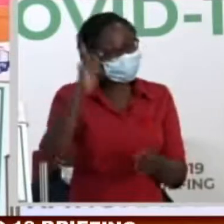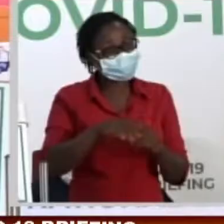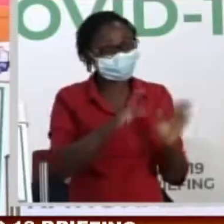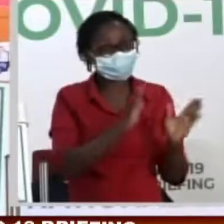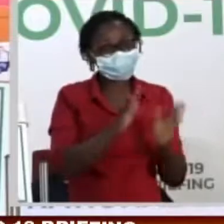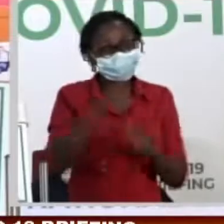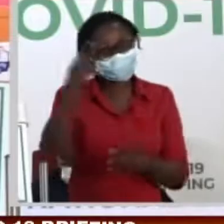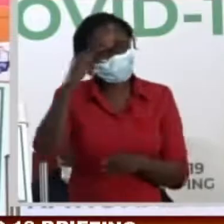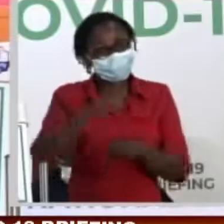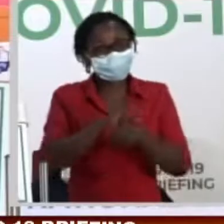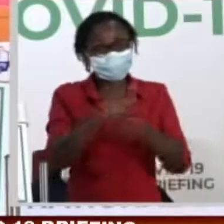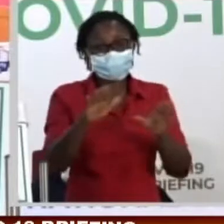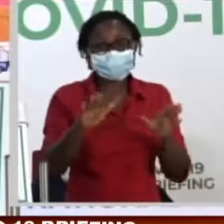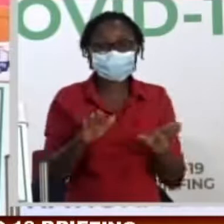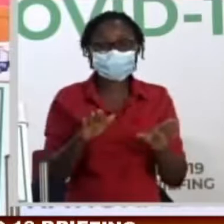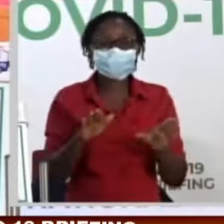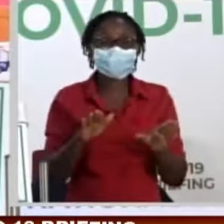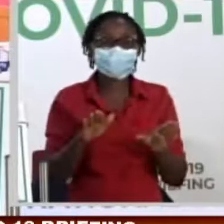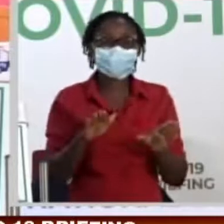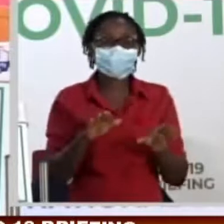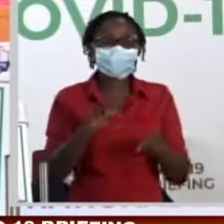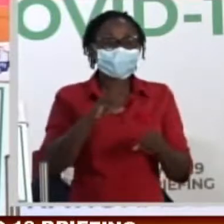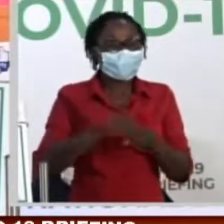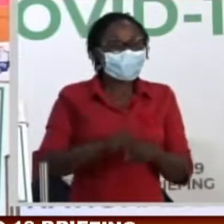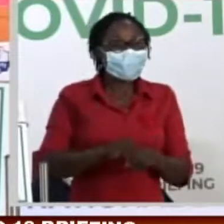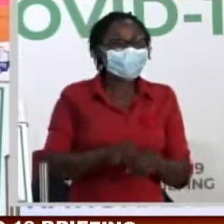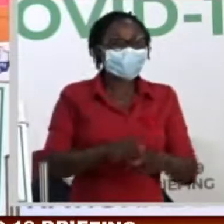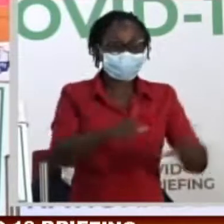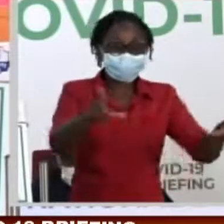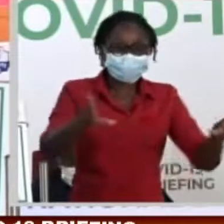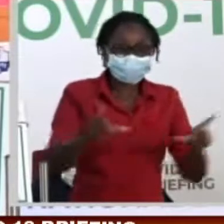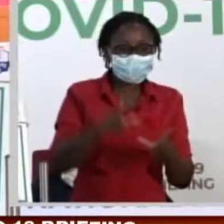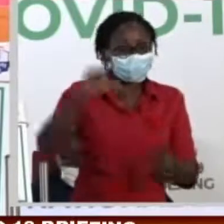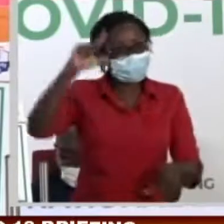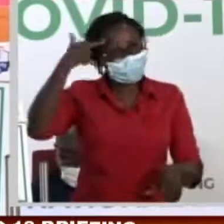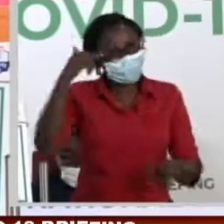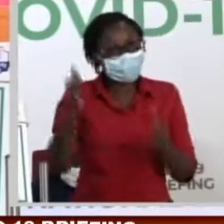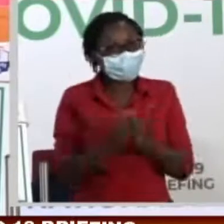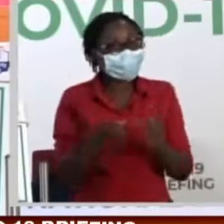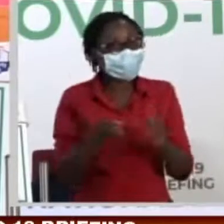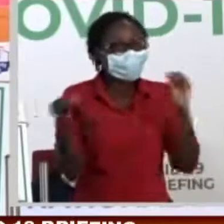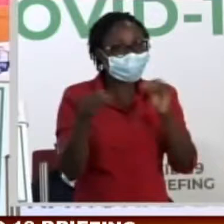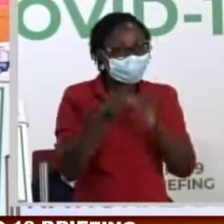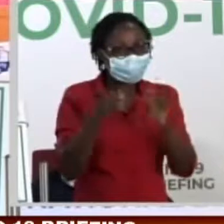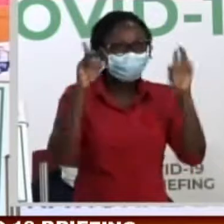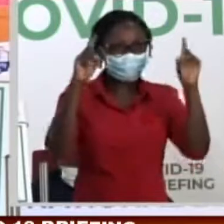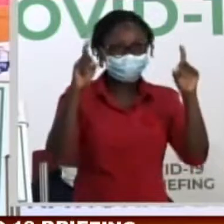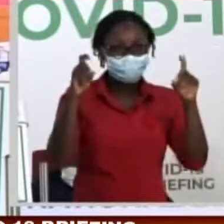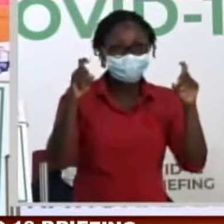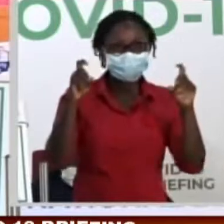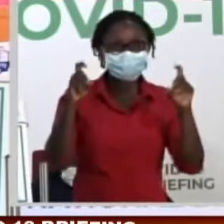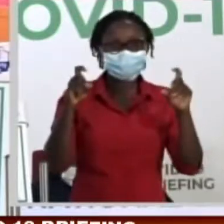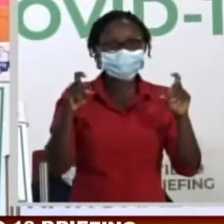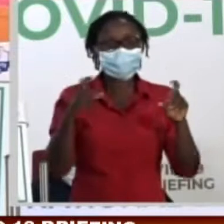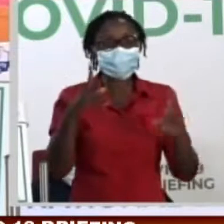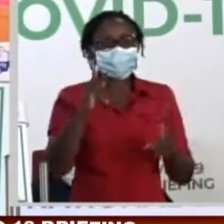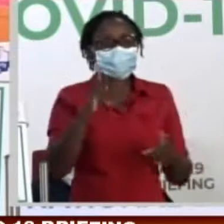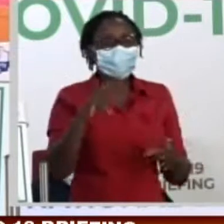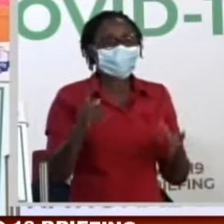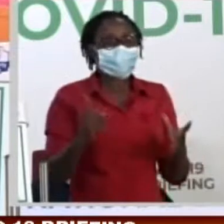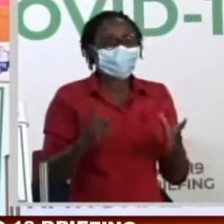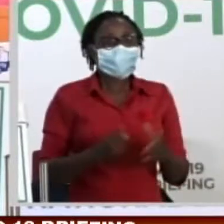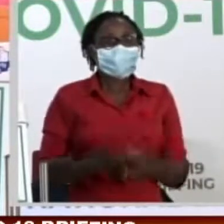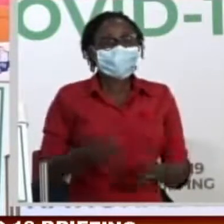for COVID invasion in rural areas with more testing, first aid,